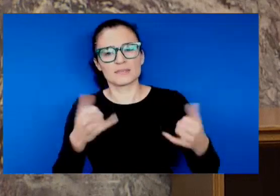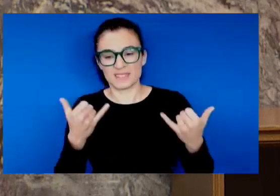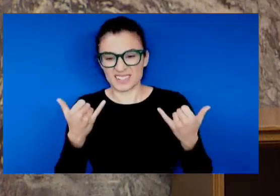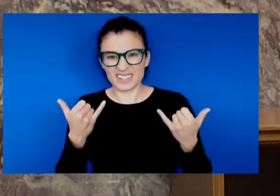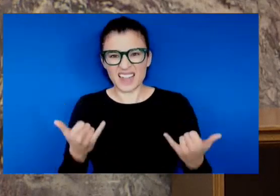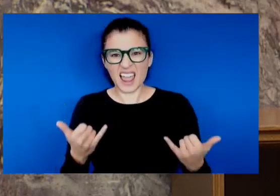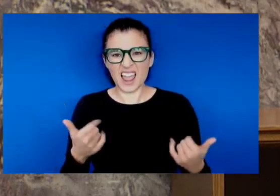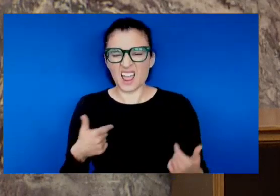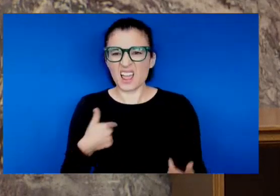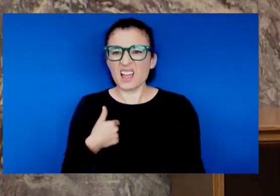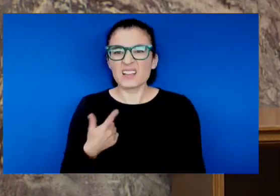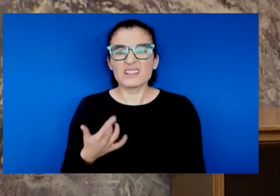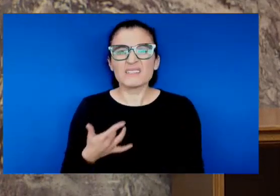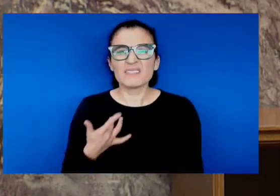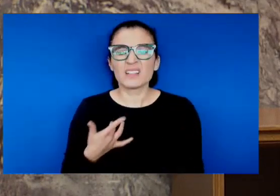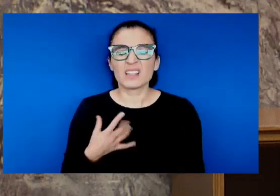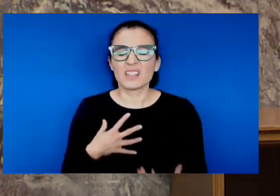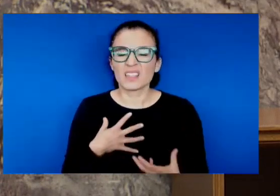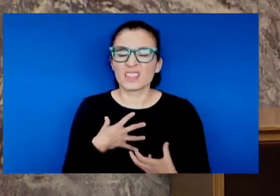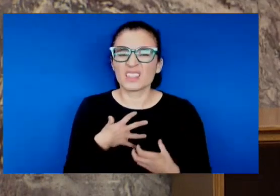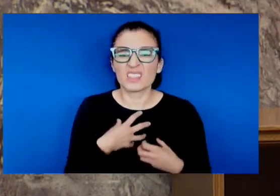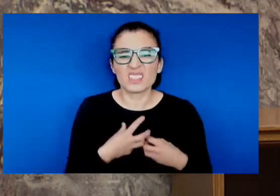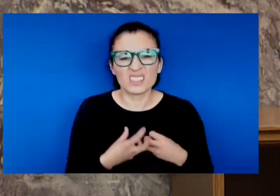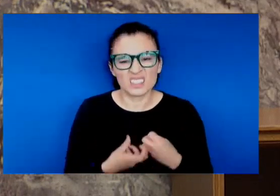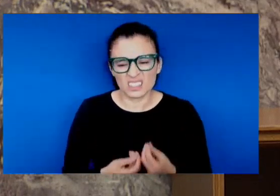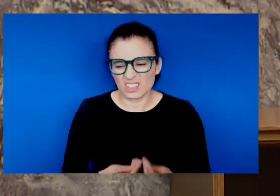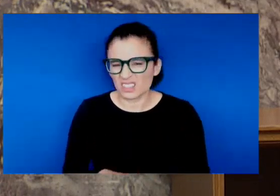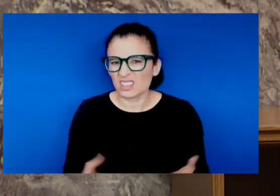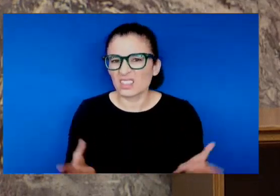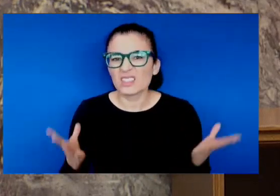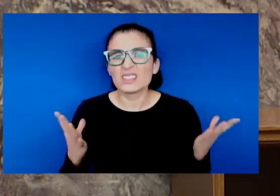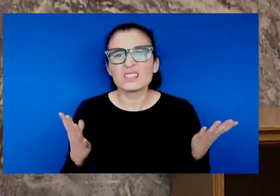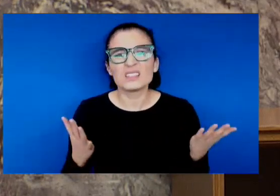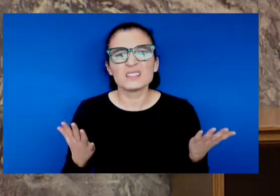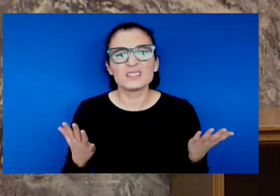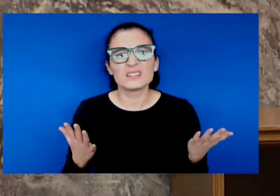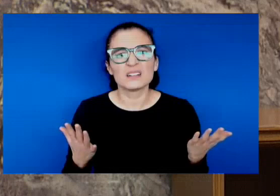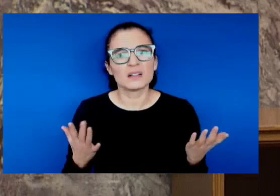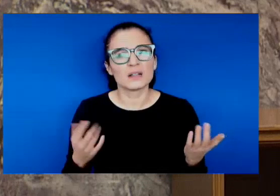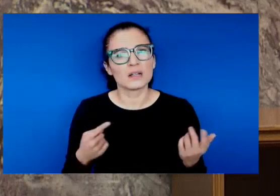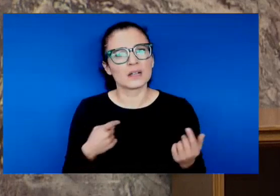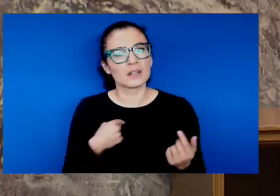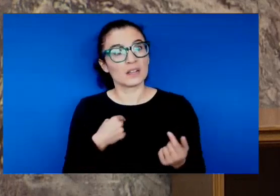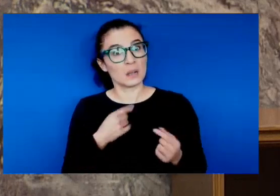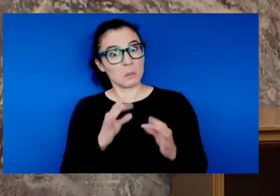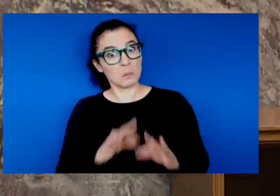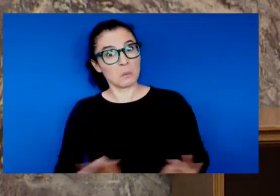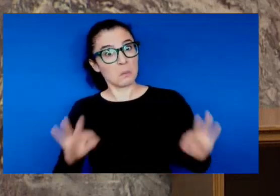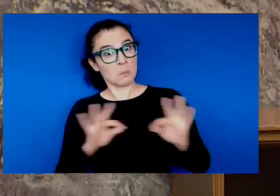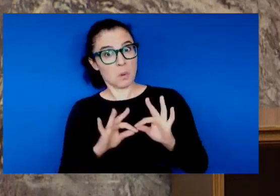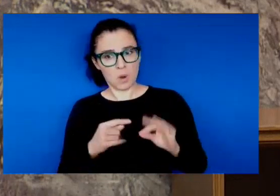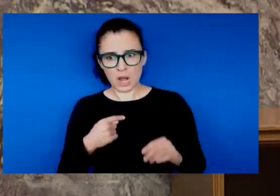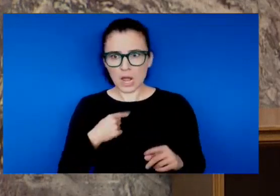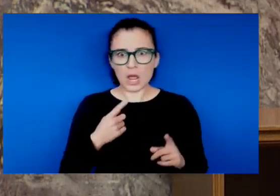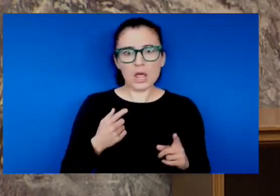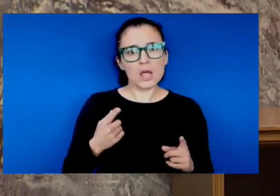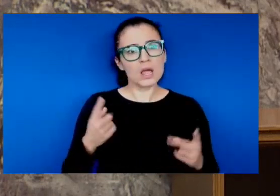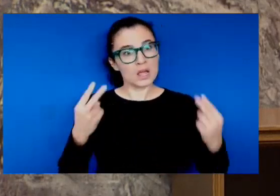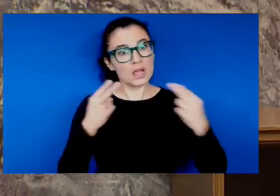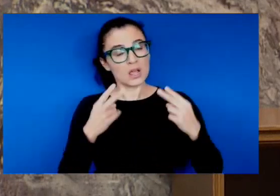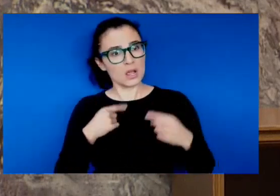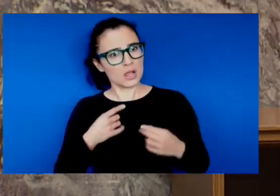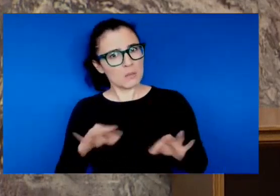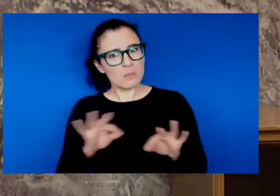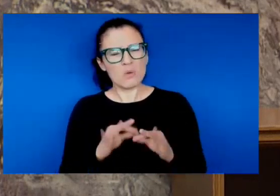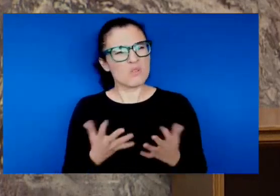a blind eye to the urgency of my situation. I'm literally dying in front of my family's eyes. This is unequivocally